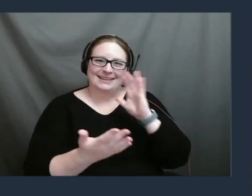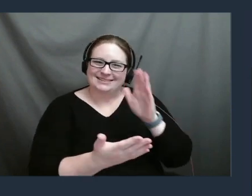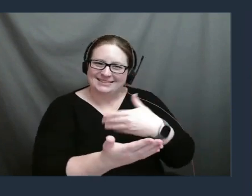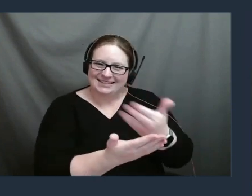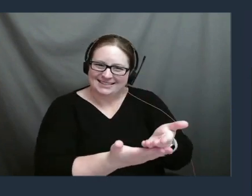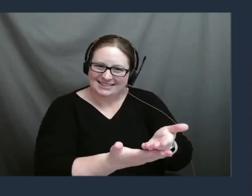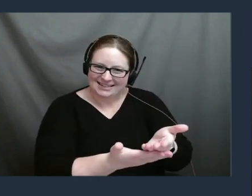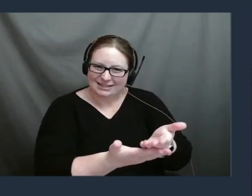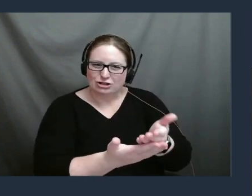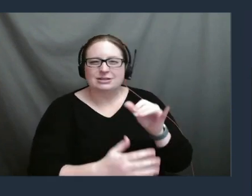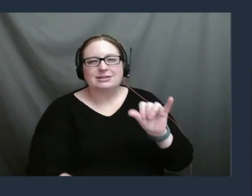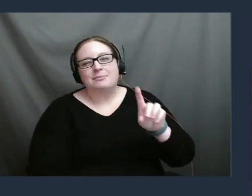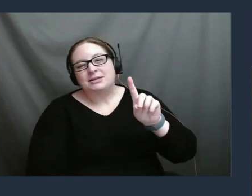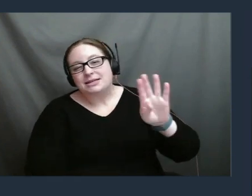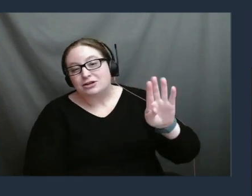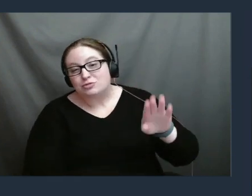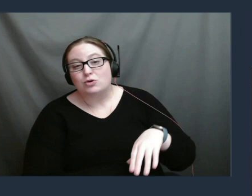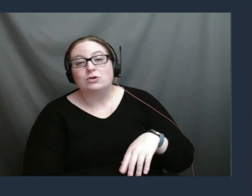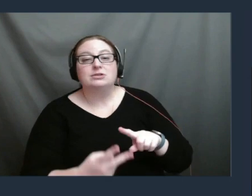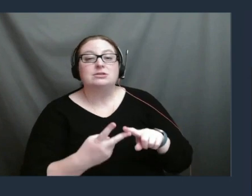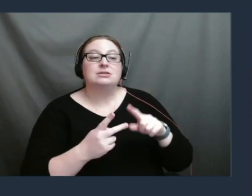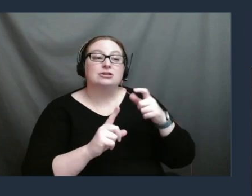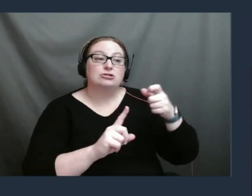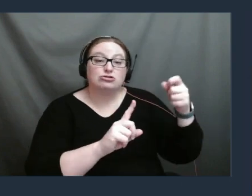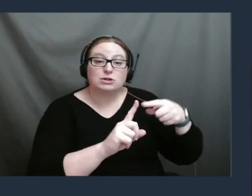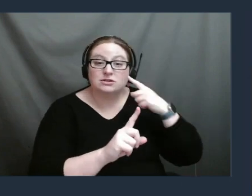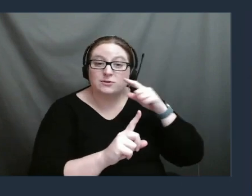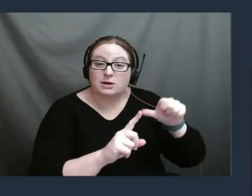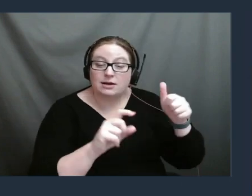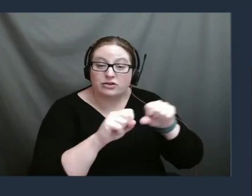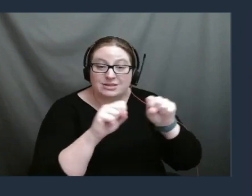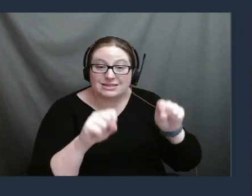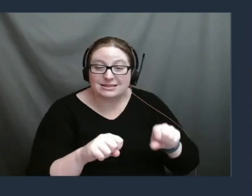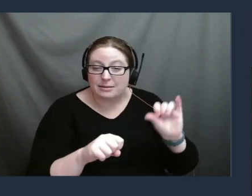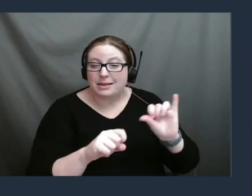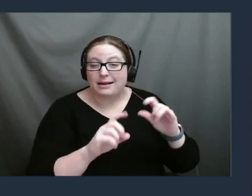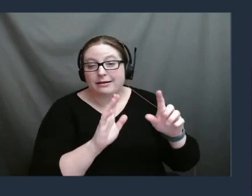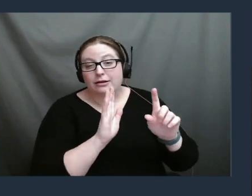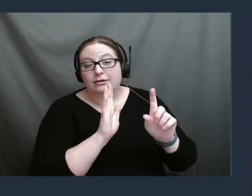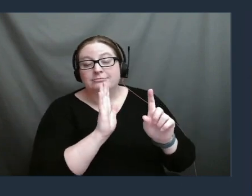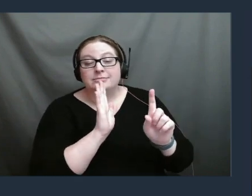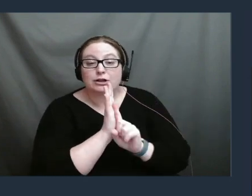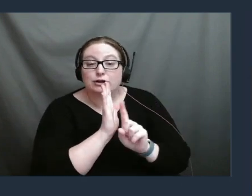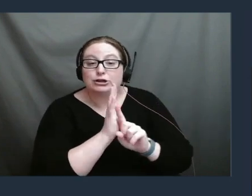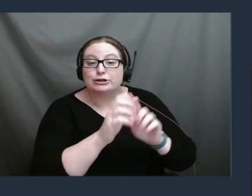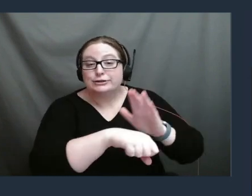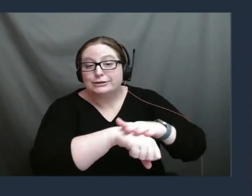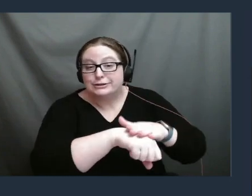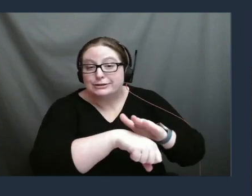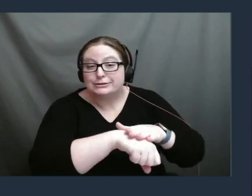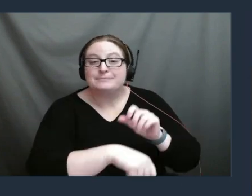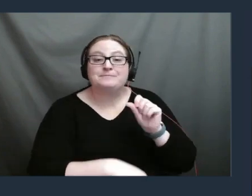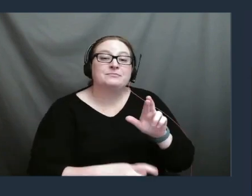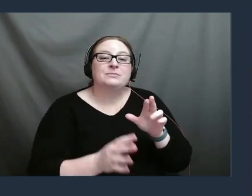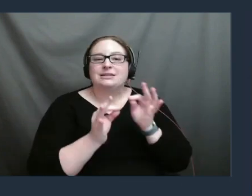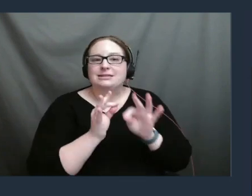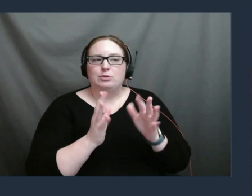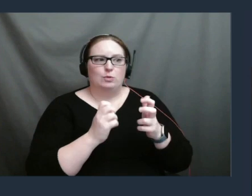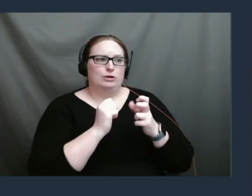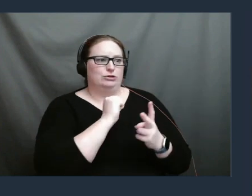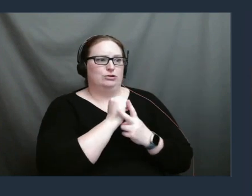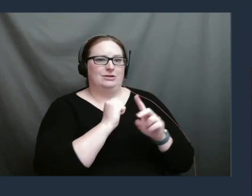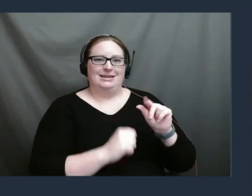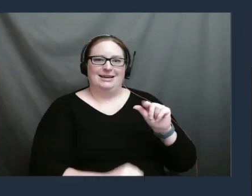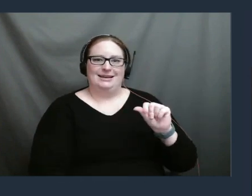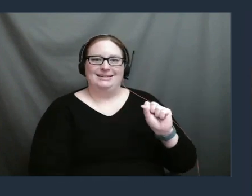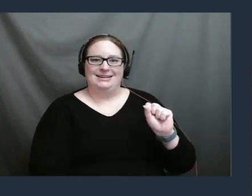be dashboards, or they can be triggers to another system like alerts or alarms, or simply you want to store this data in S3, which is by and large the